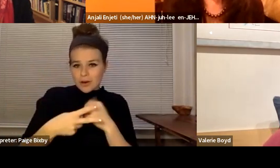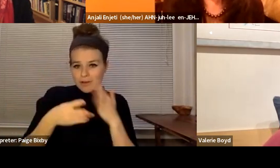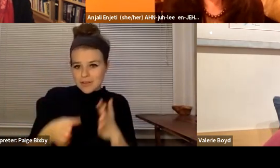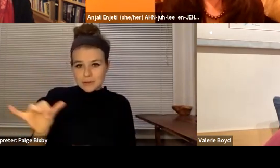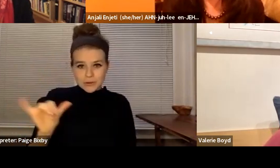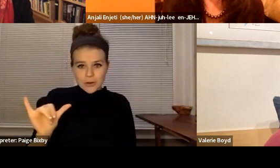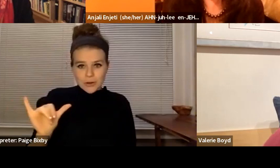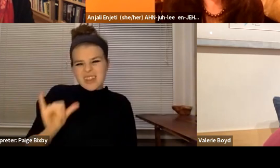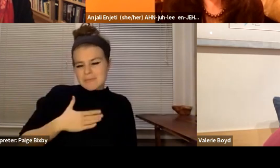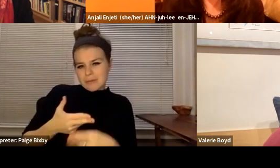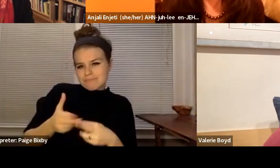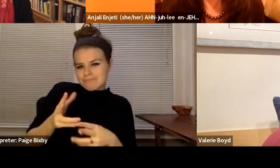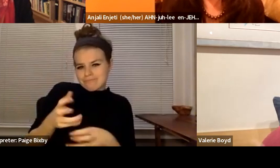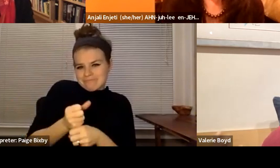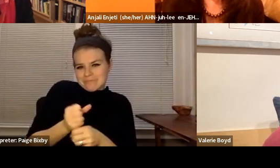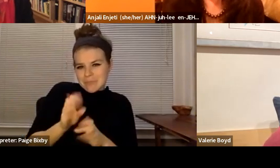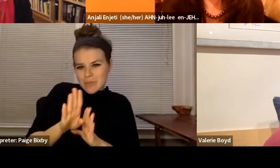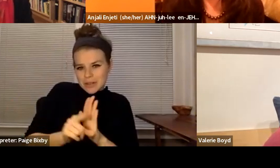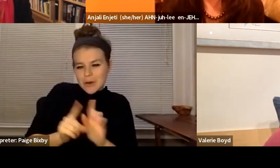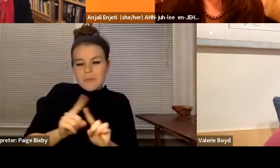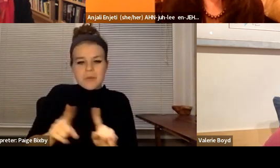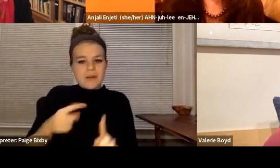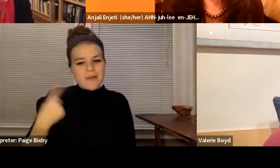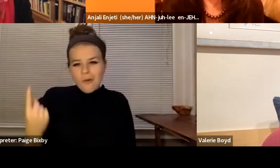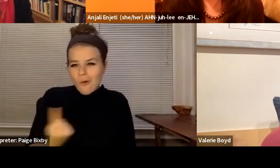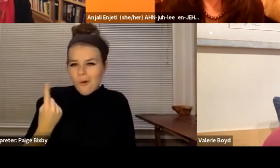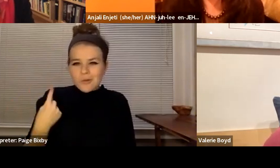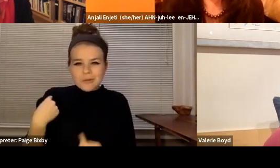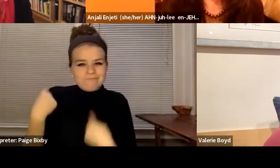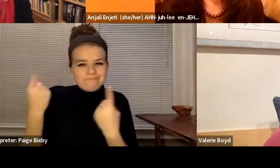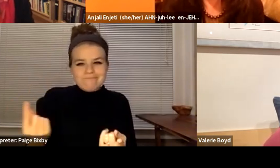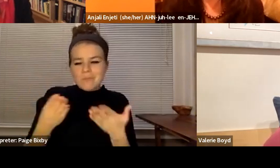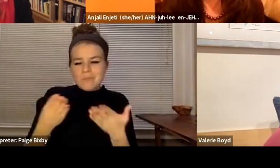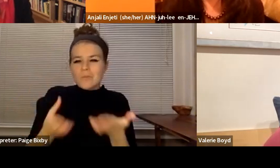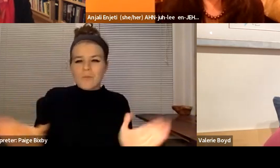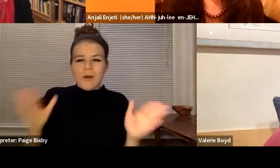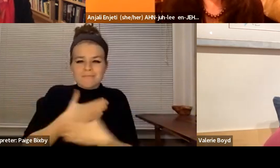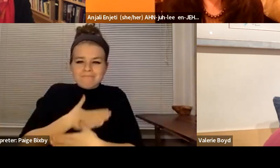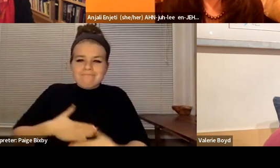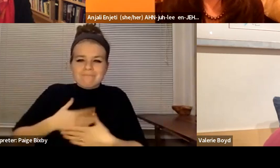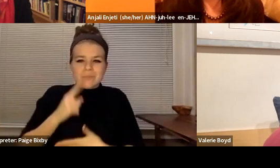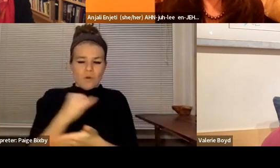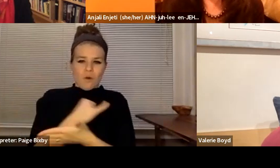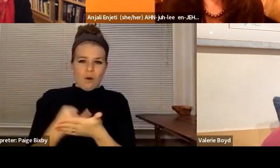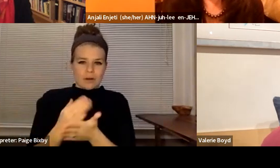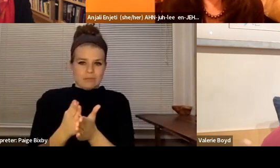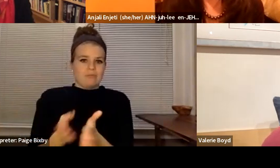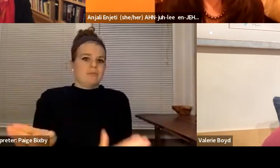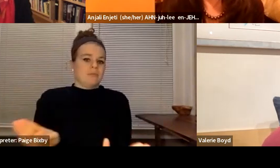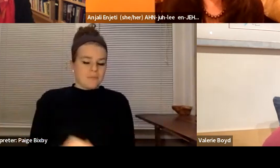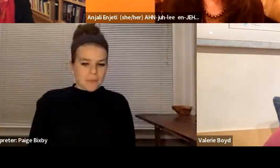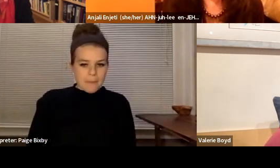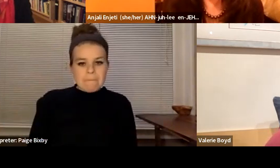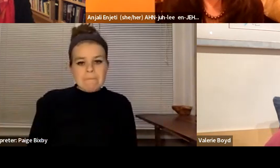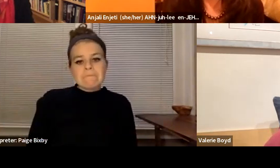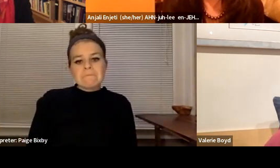of my background. And so I've always had this broad appreciation for the arts. And when during